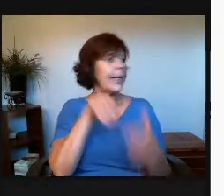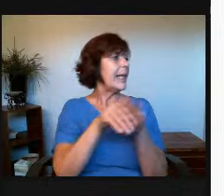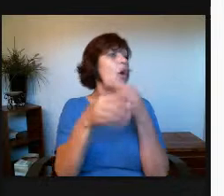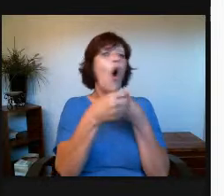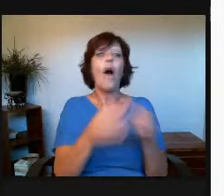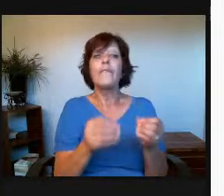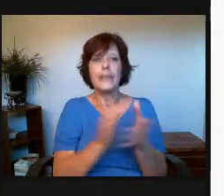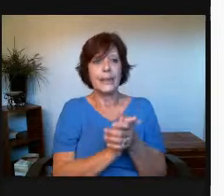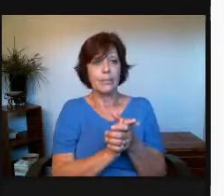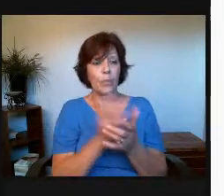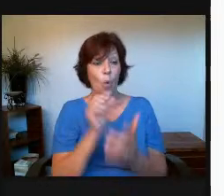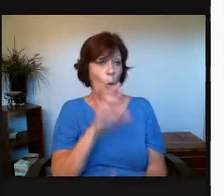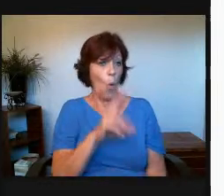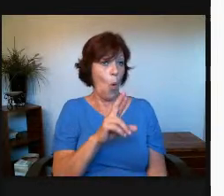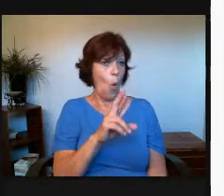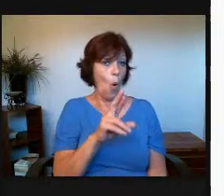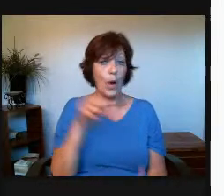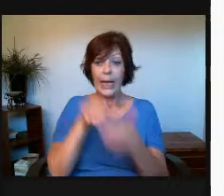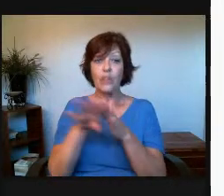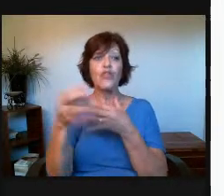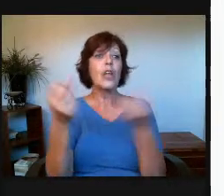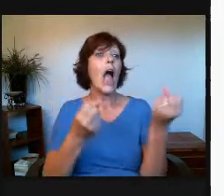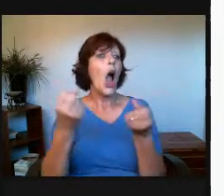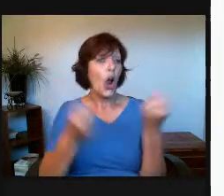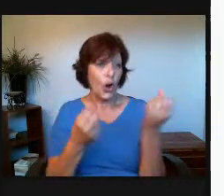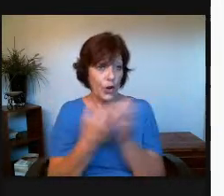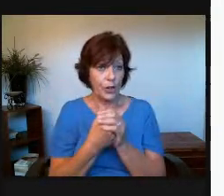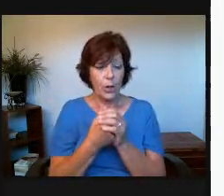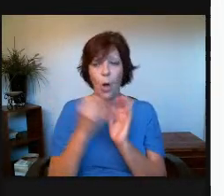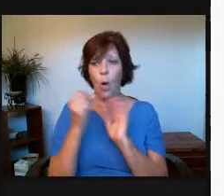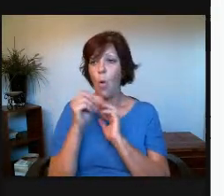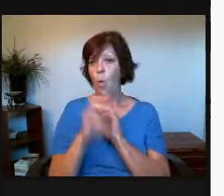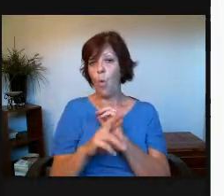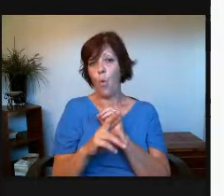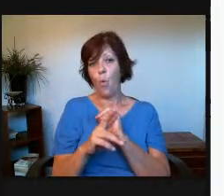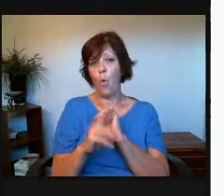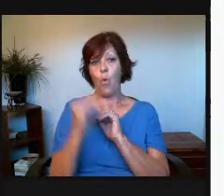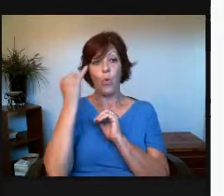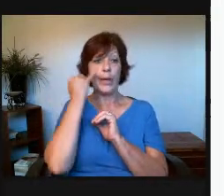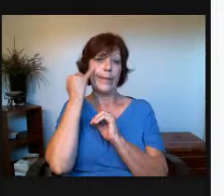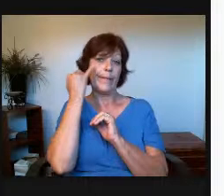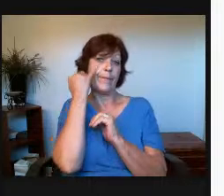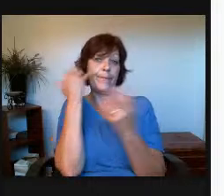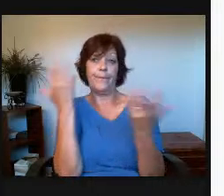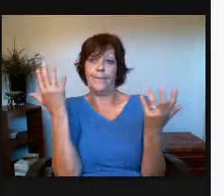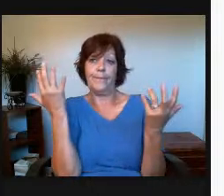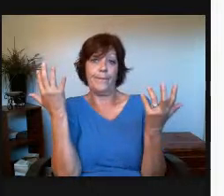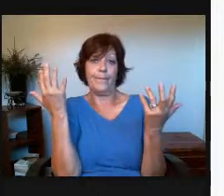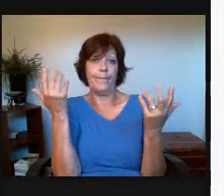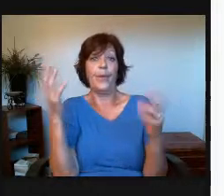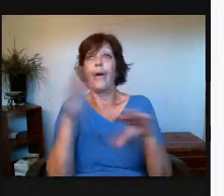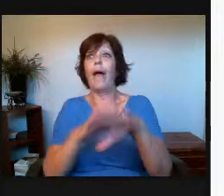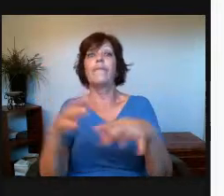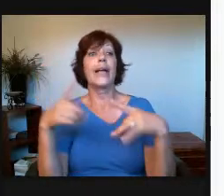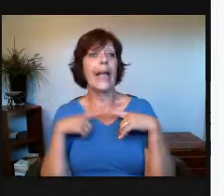office, or if you are in your car, or if you are on